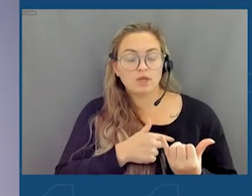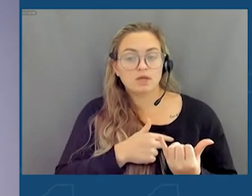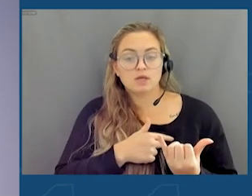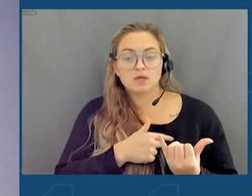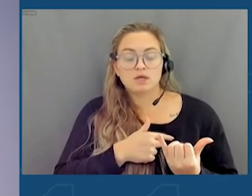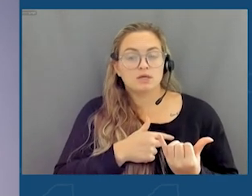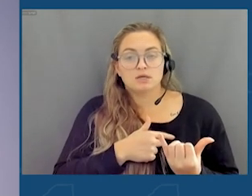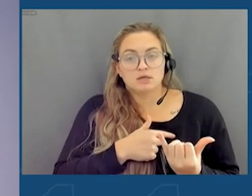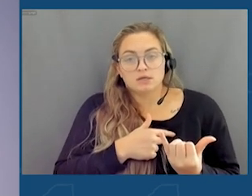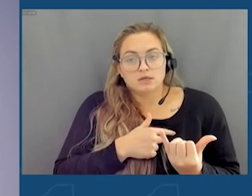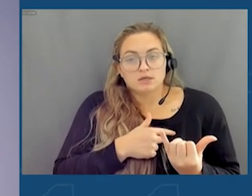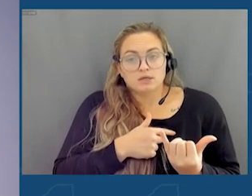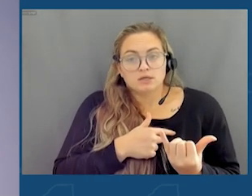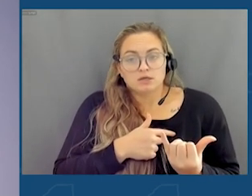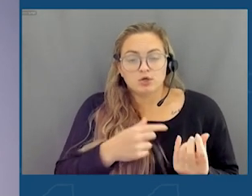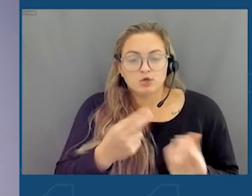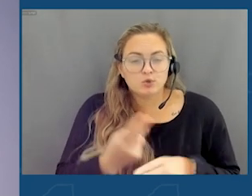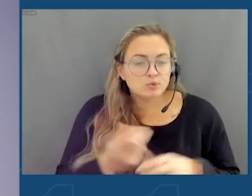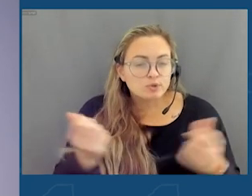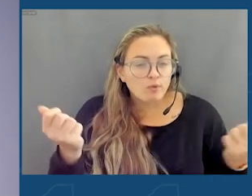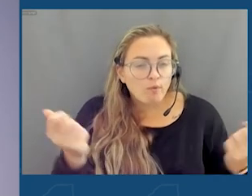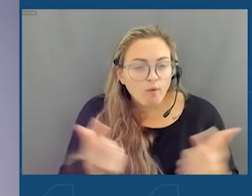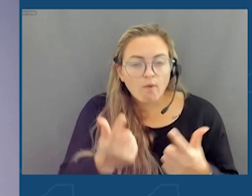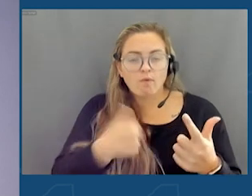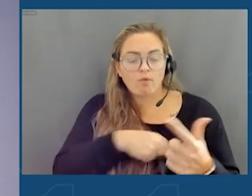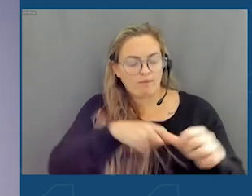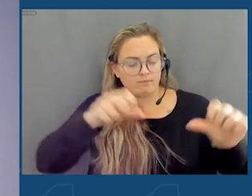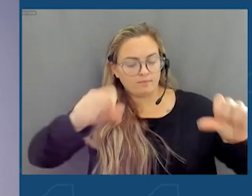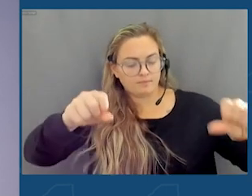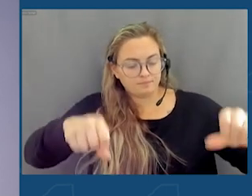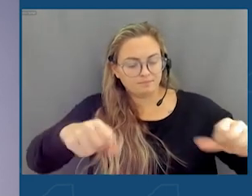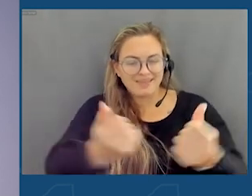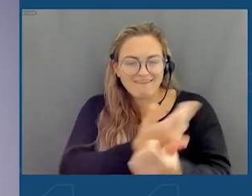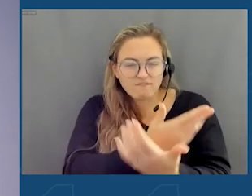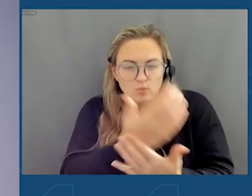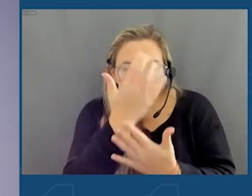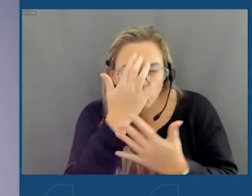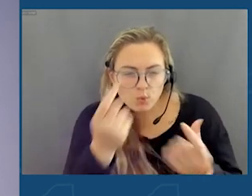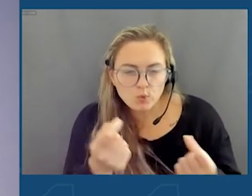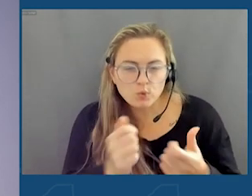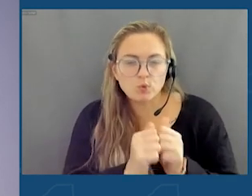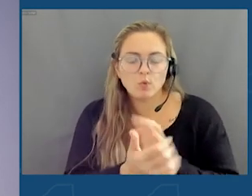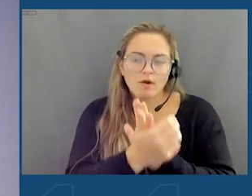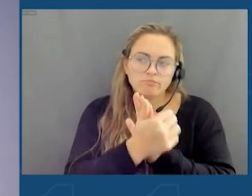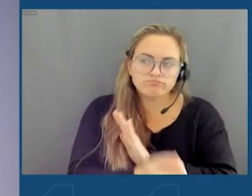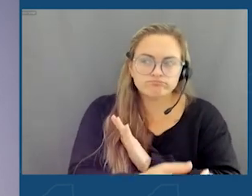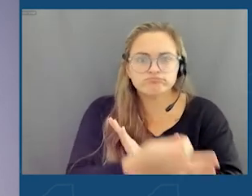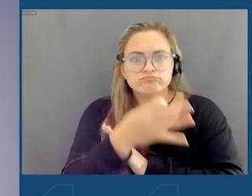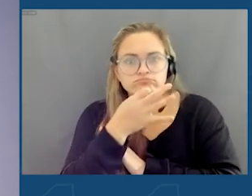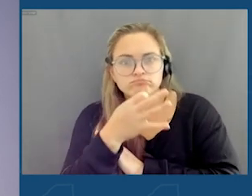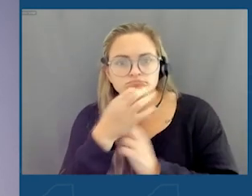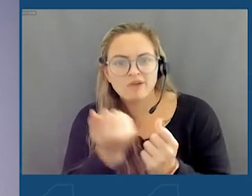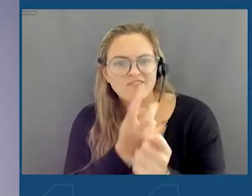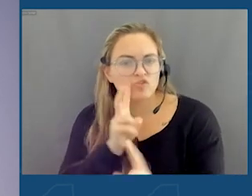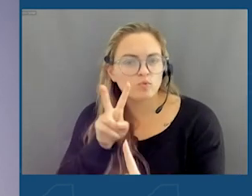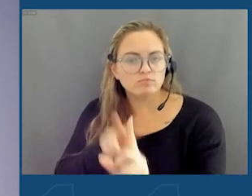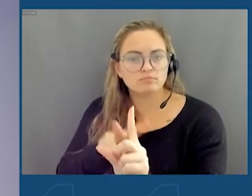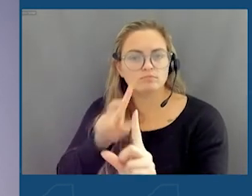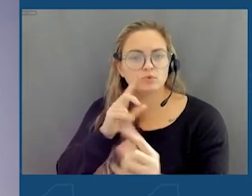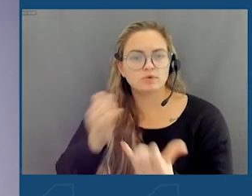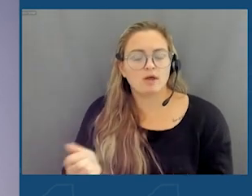turn on all of our capabilities and capacities. Moses Lake, there's a mill